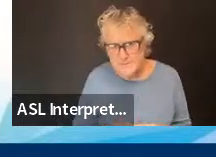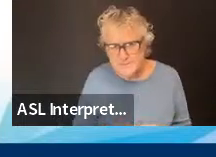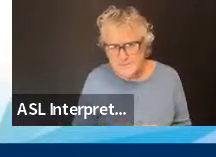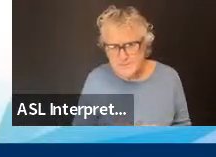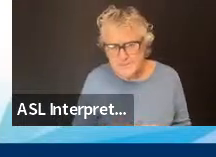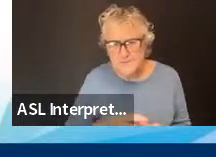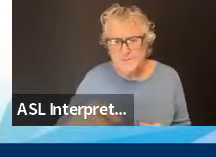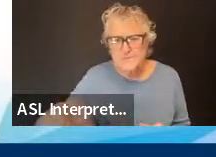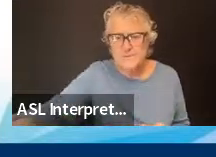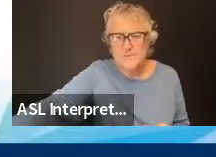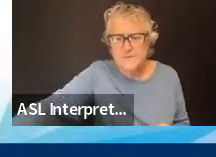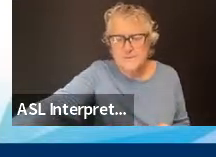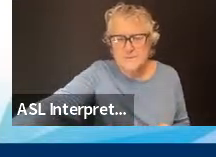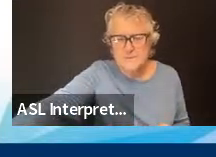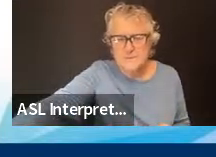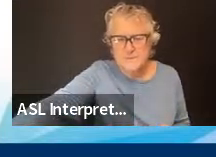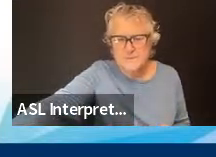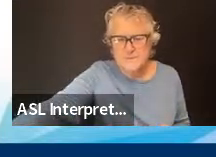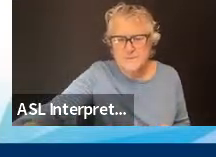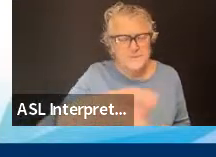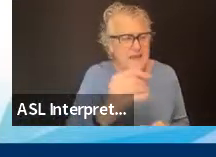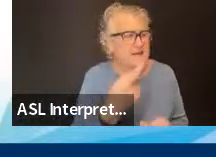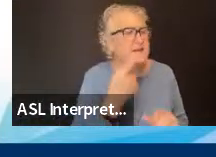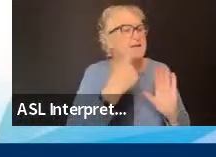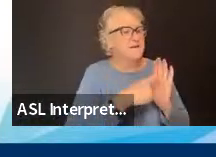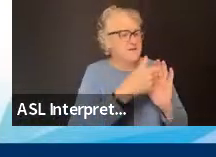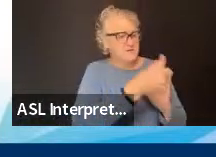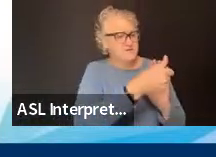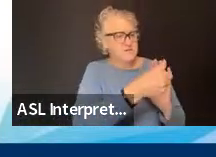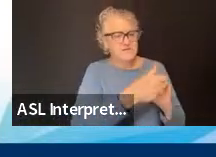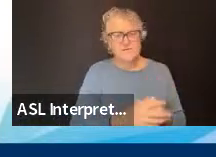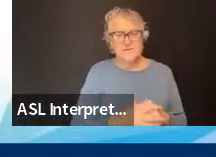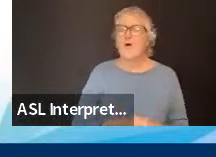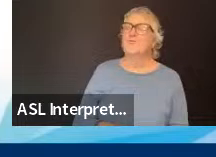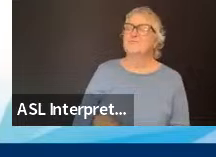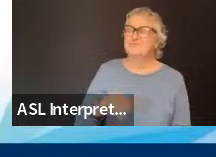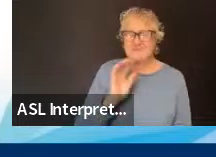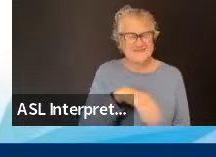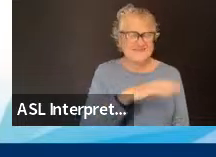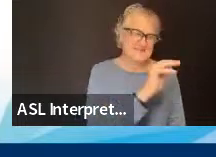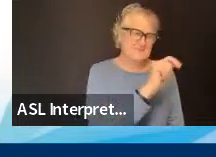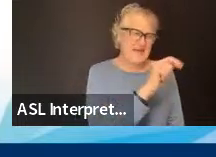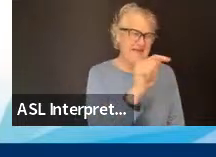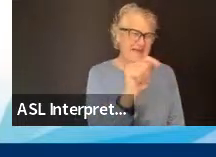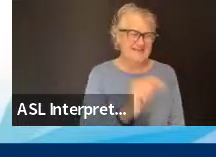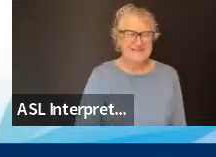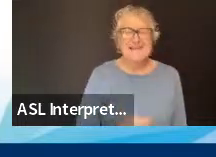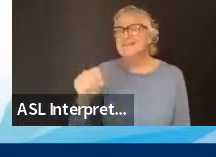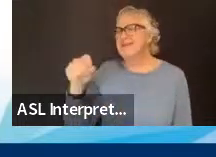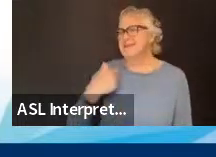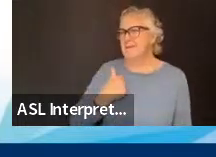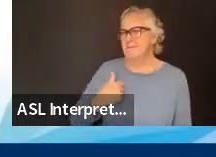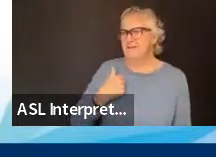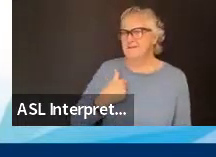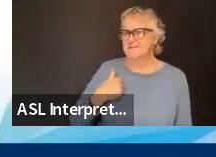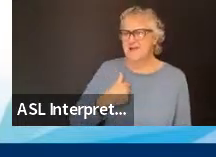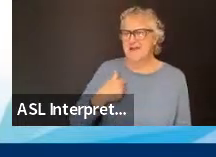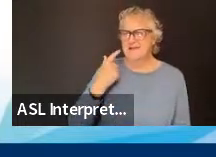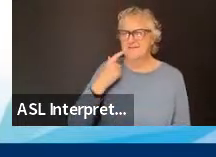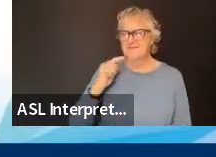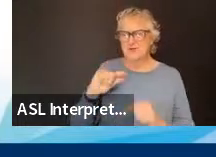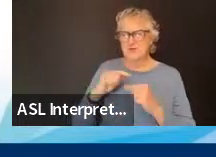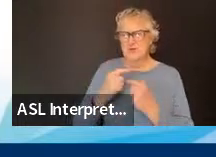And identify yourself. Yeah. Oh, it's Matt. Okay. Yeah, I apologize to the group for being late. It's